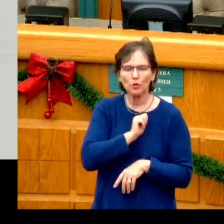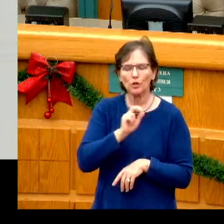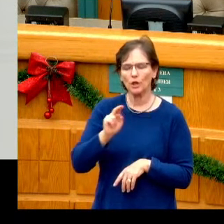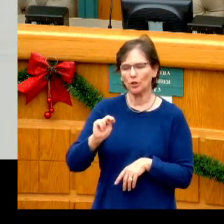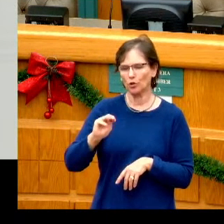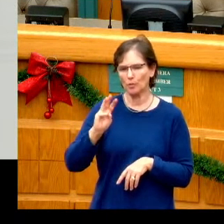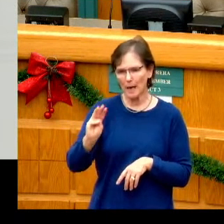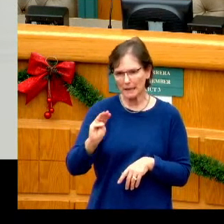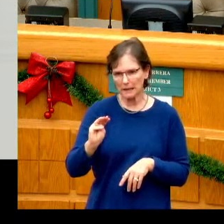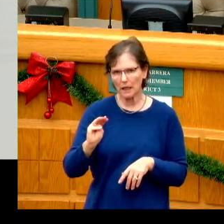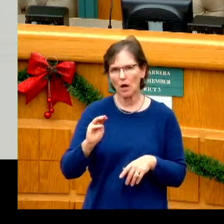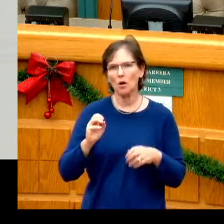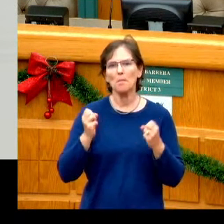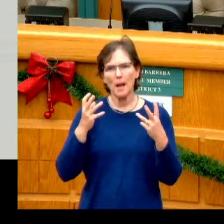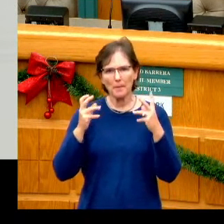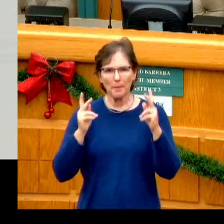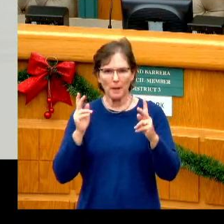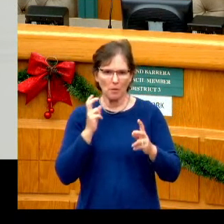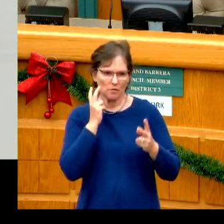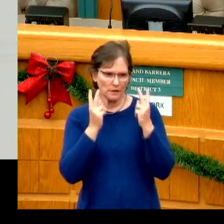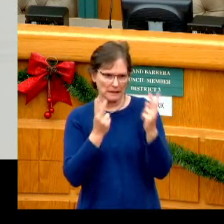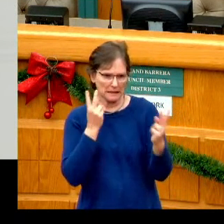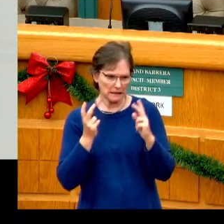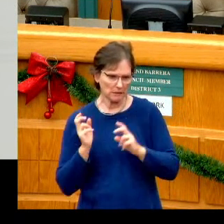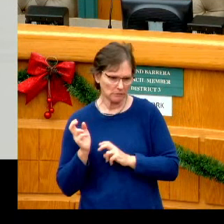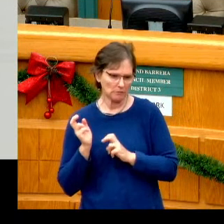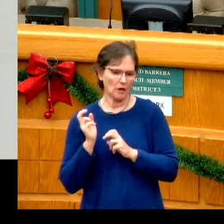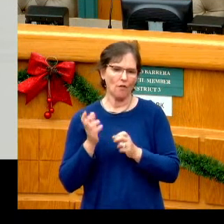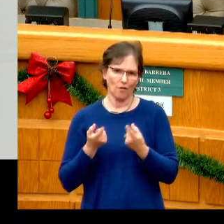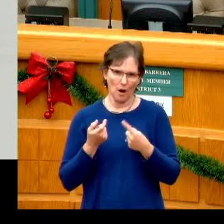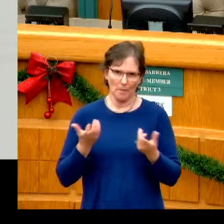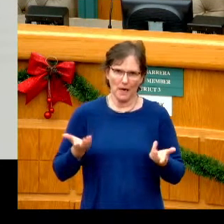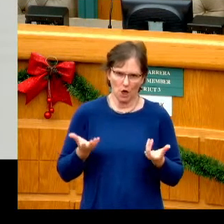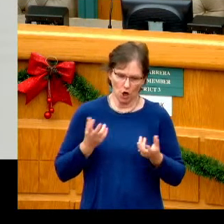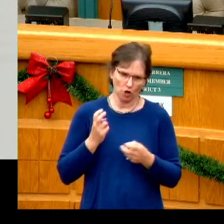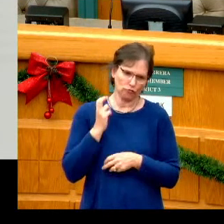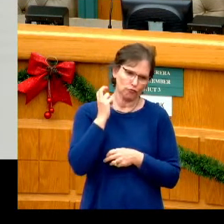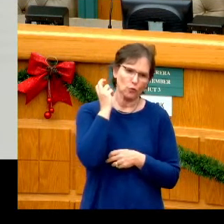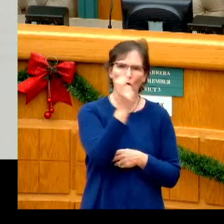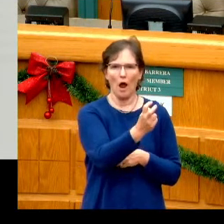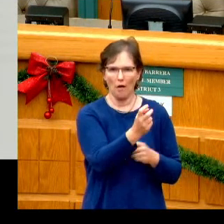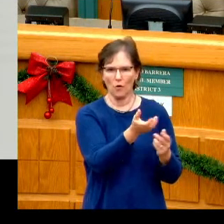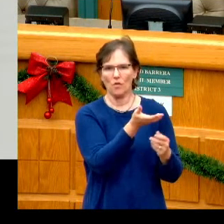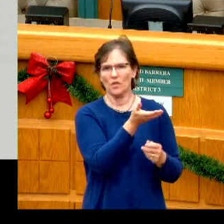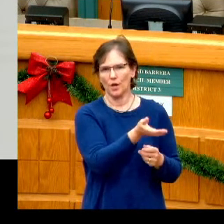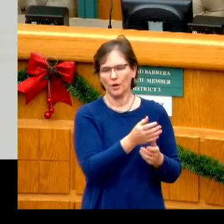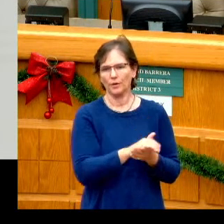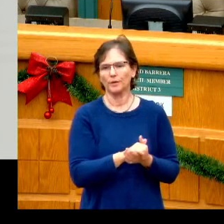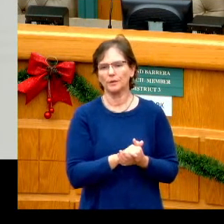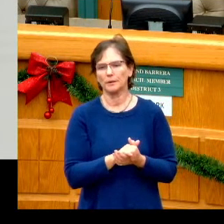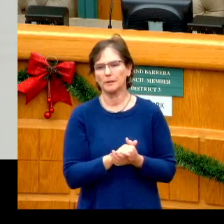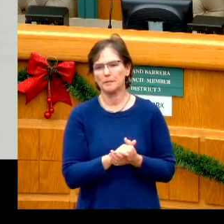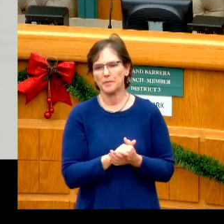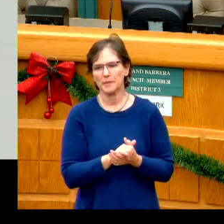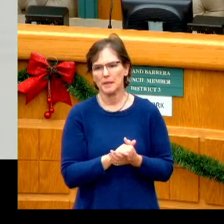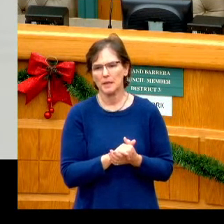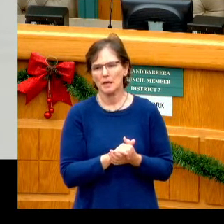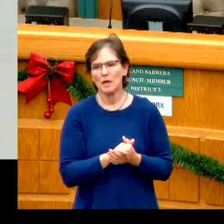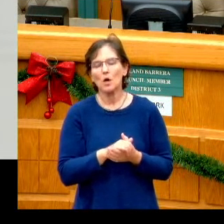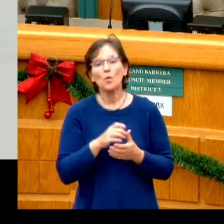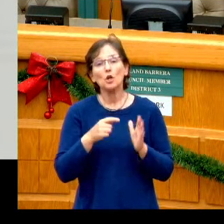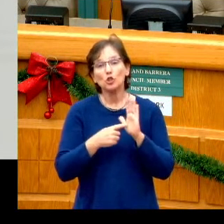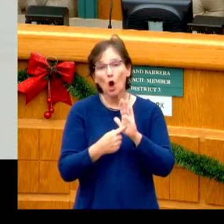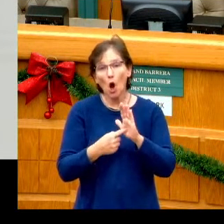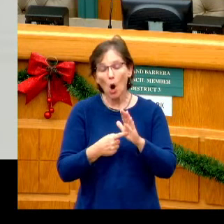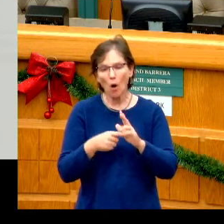pretty hot, and then the rest of the country is pretty well spread out. But what we're showing here is that people from the coastal bend